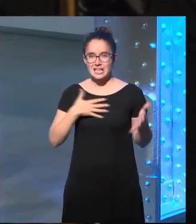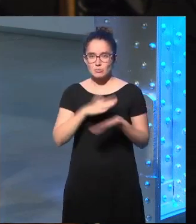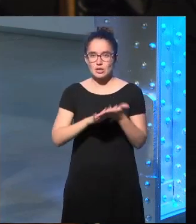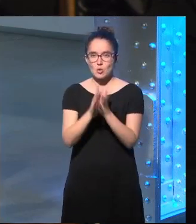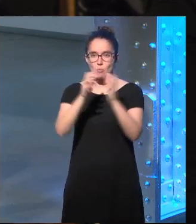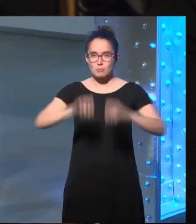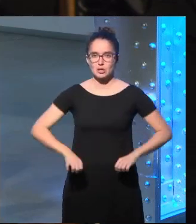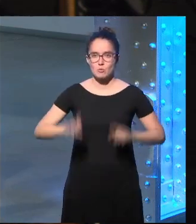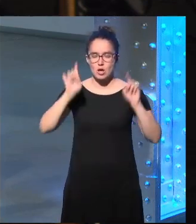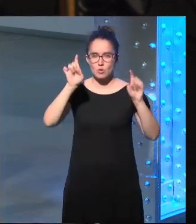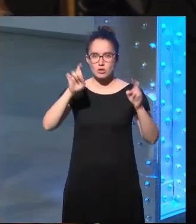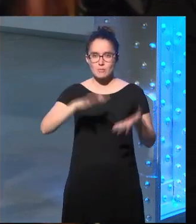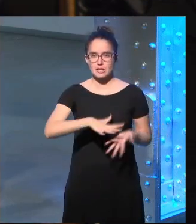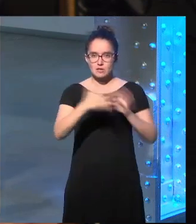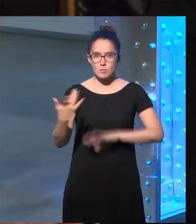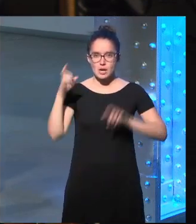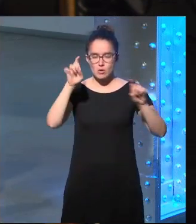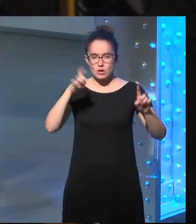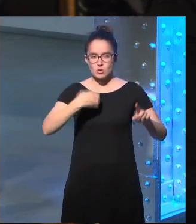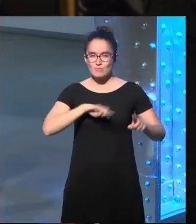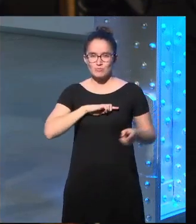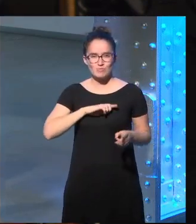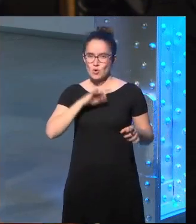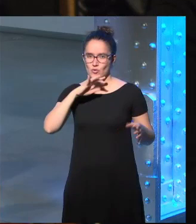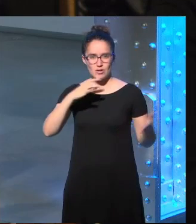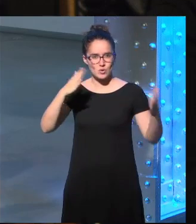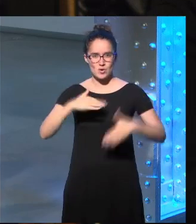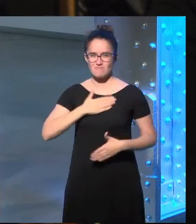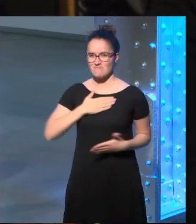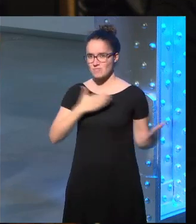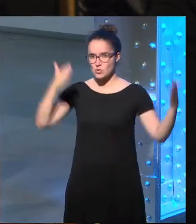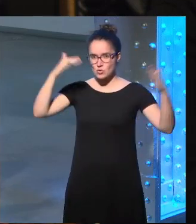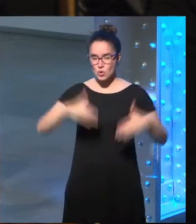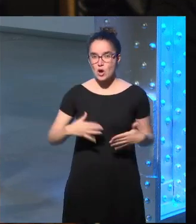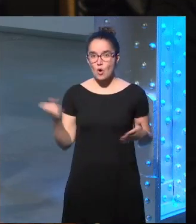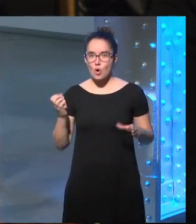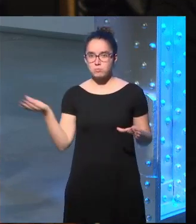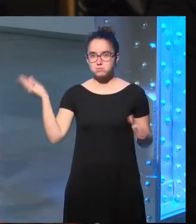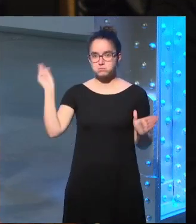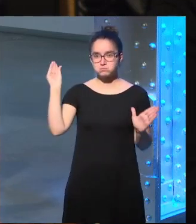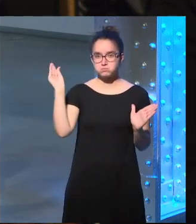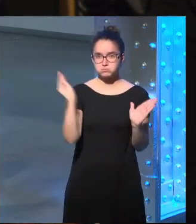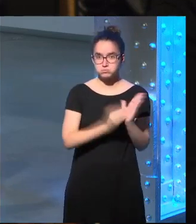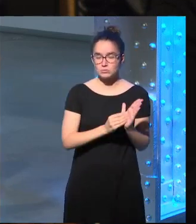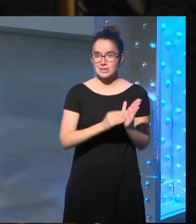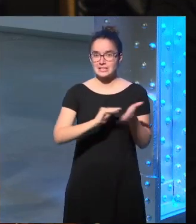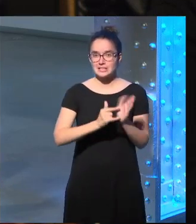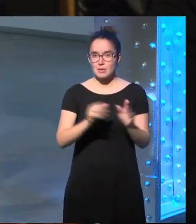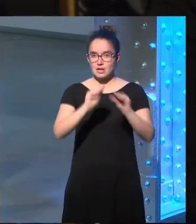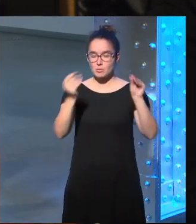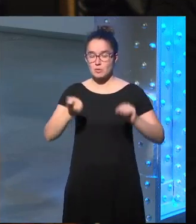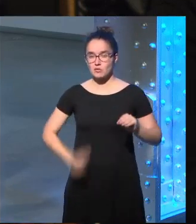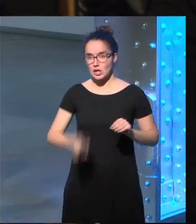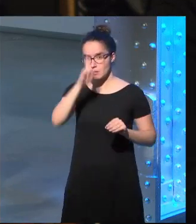if we want to have this education agreement, since we are so unsatisfied with it, either